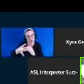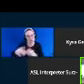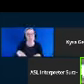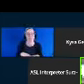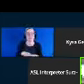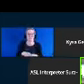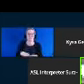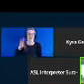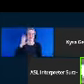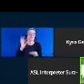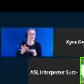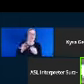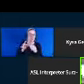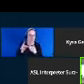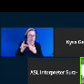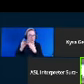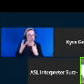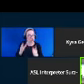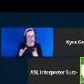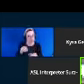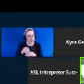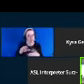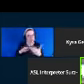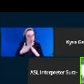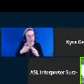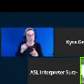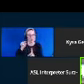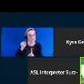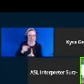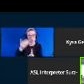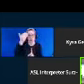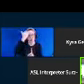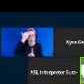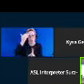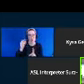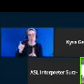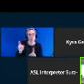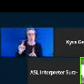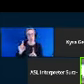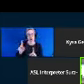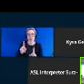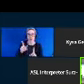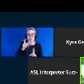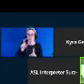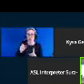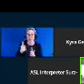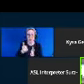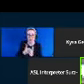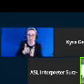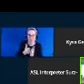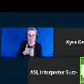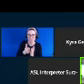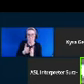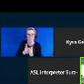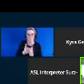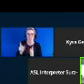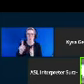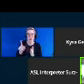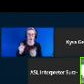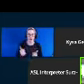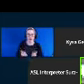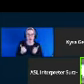community that know where those people in need are, because they see them on Saturday or Sunday